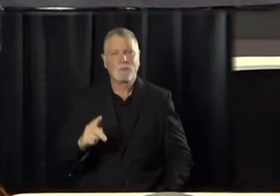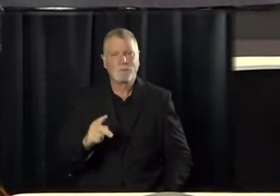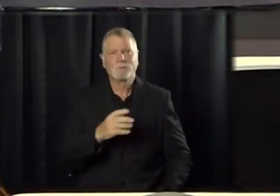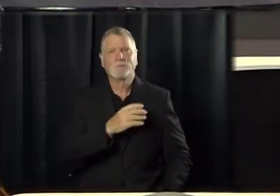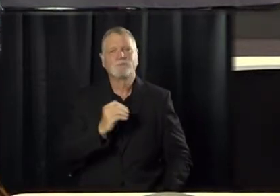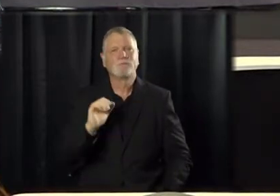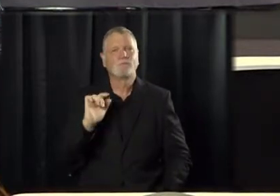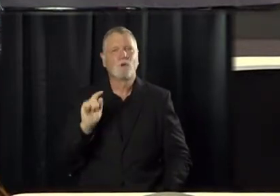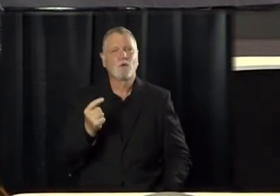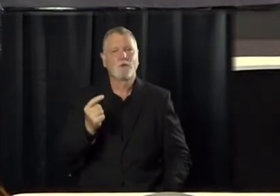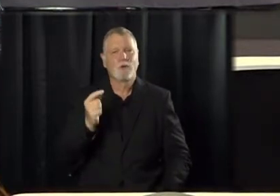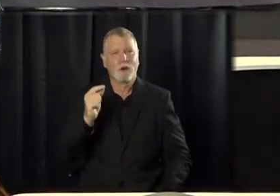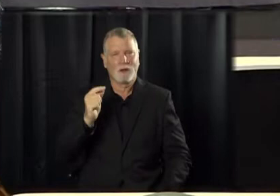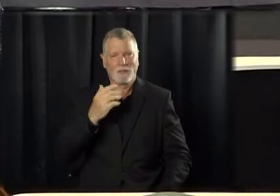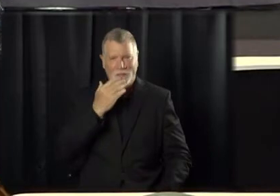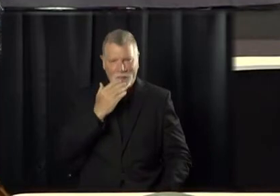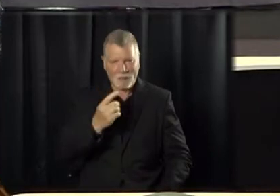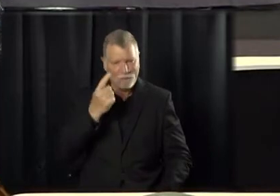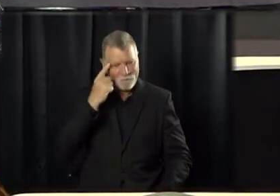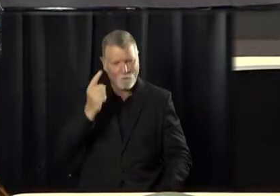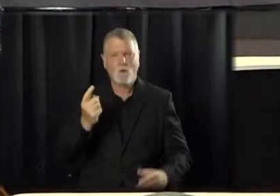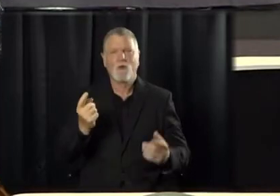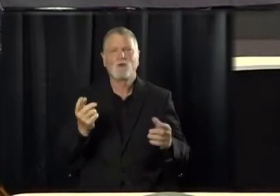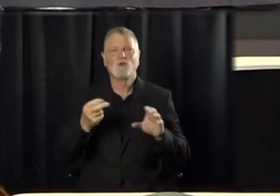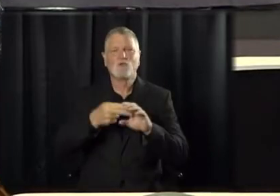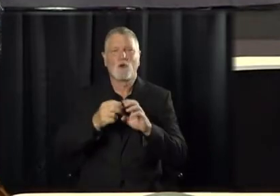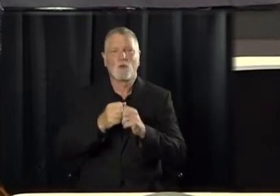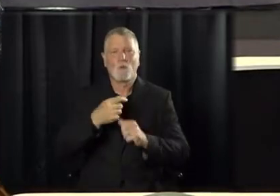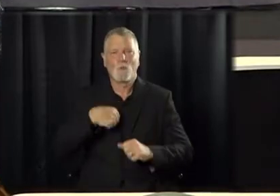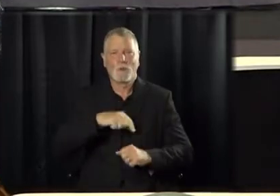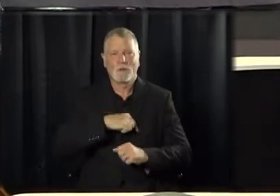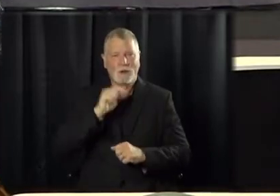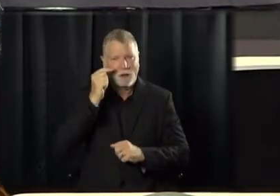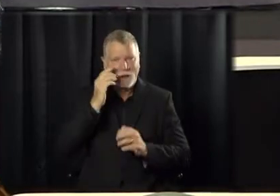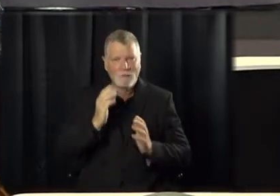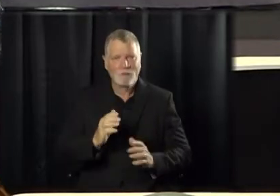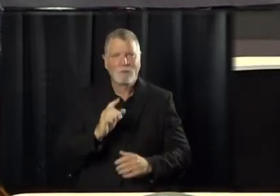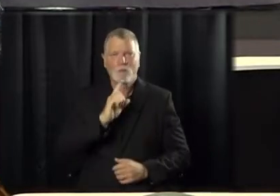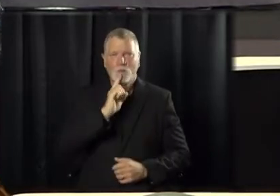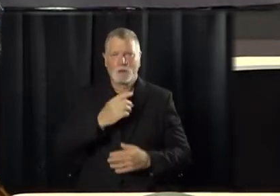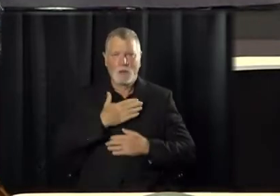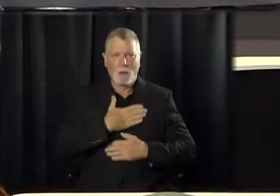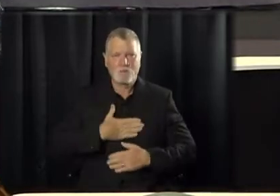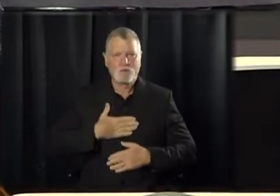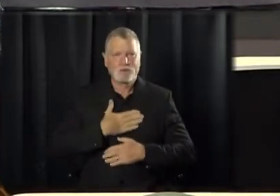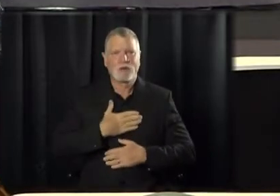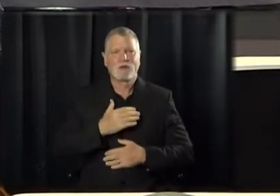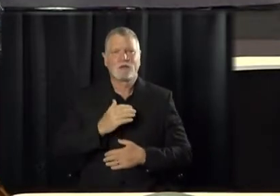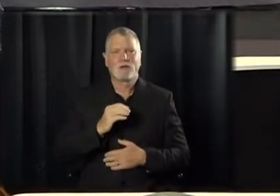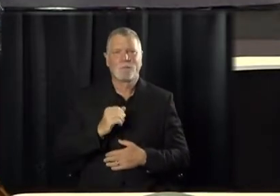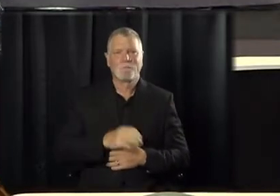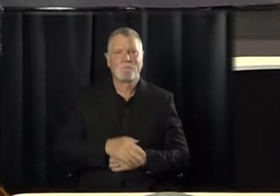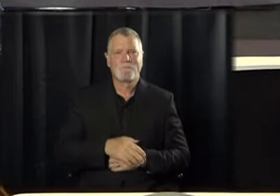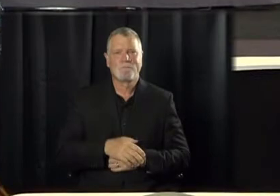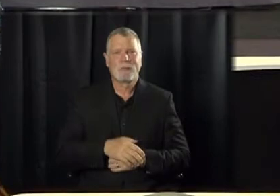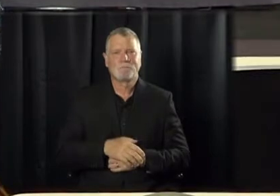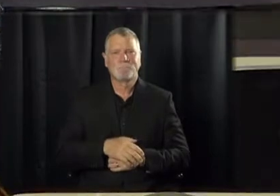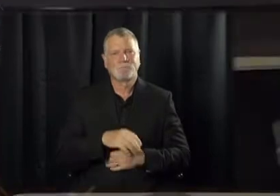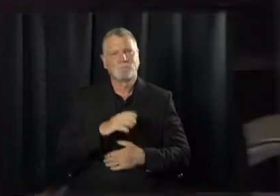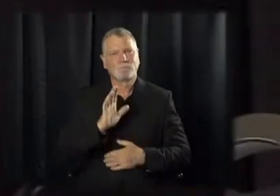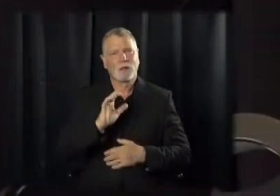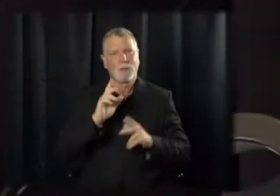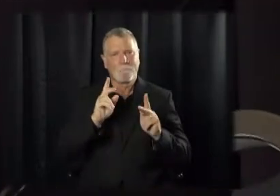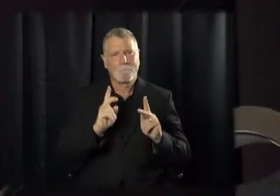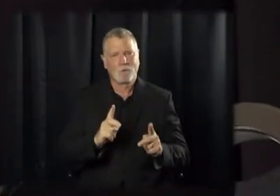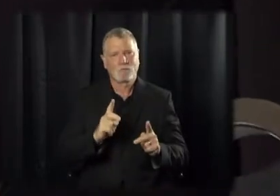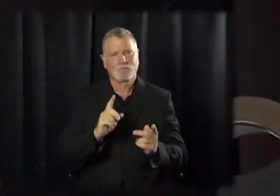have the Governor of Puerto Rico. Thanks for once again joining us, Governor. We greatly appreciate the